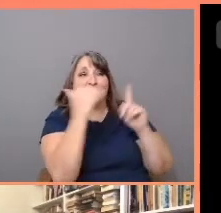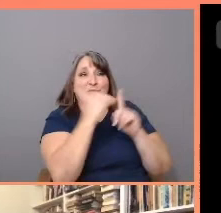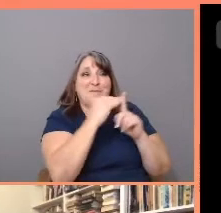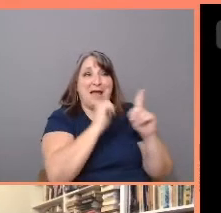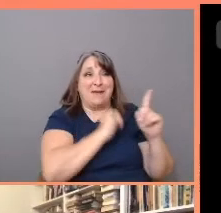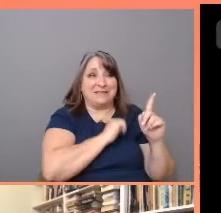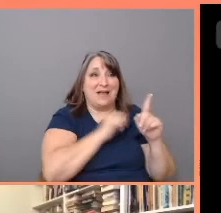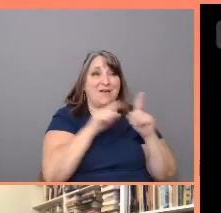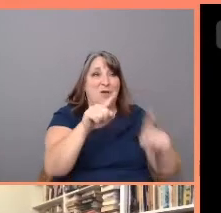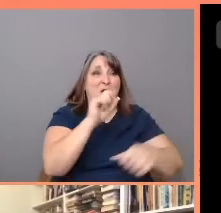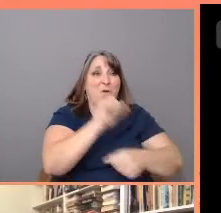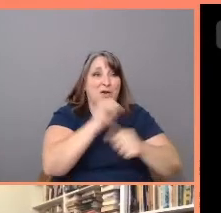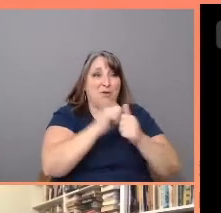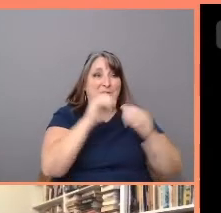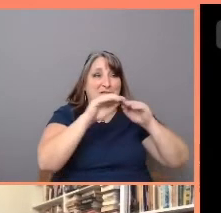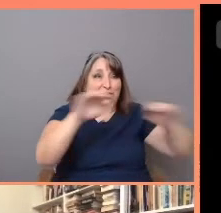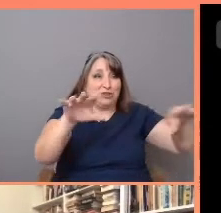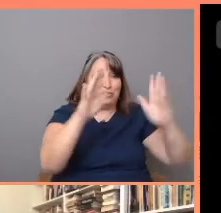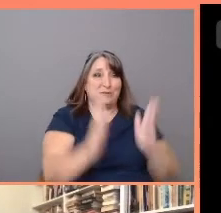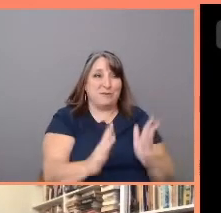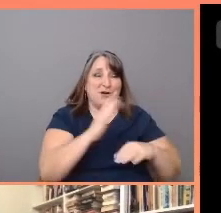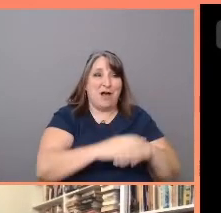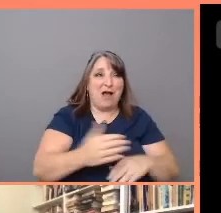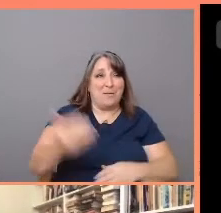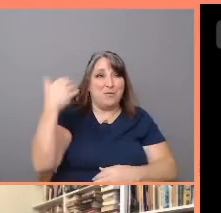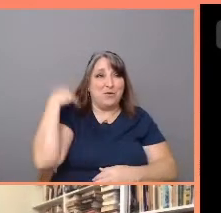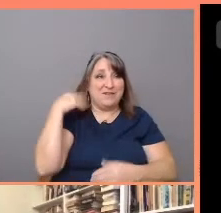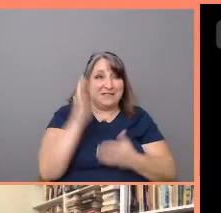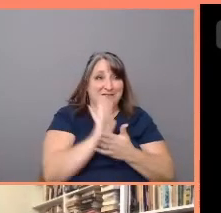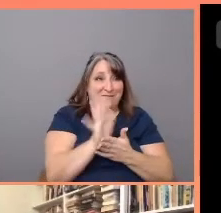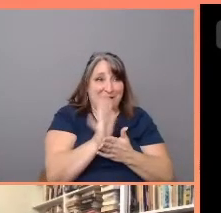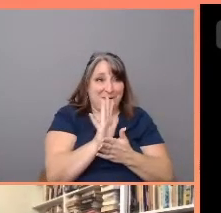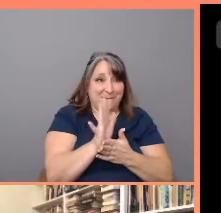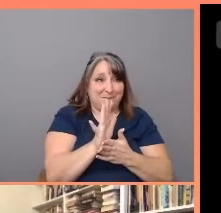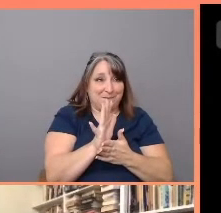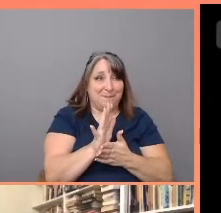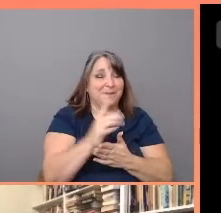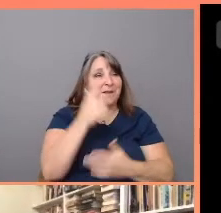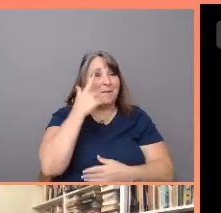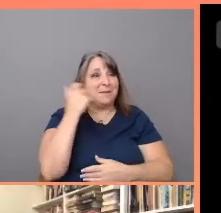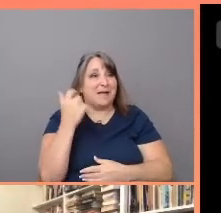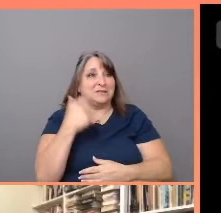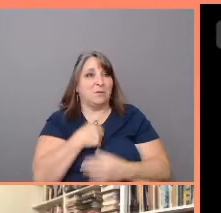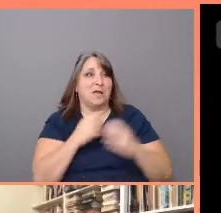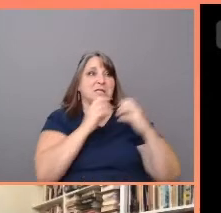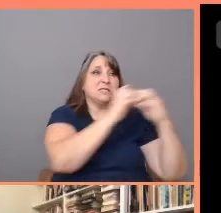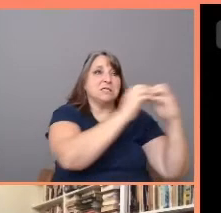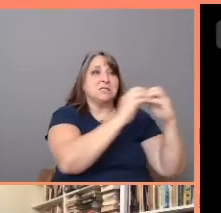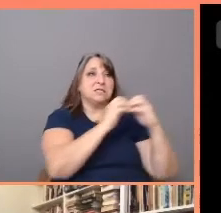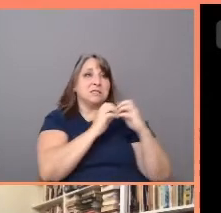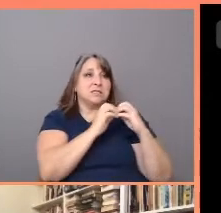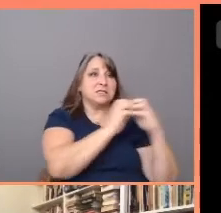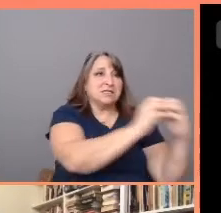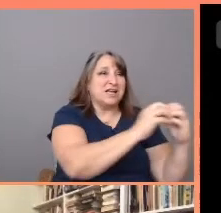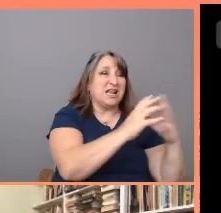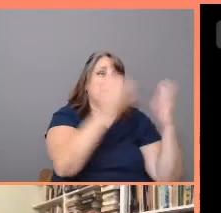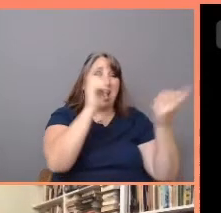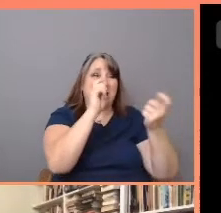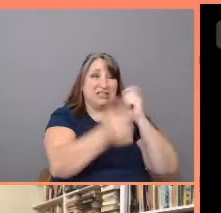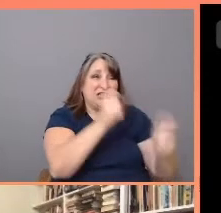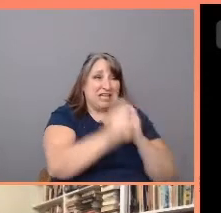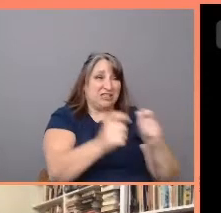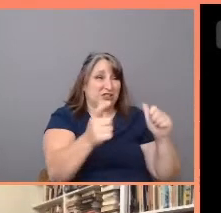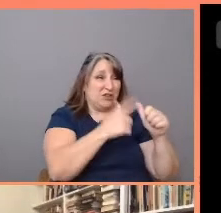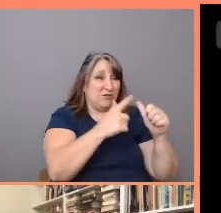with a distributor on a previous film, because we pushed back with a lot of changes to the original contract that was offered to